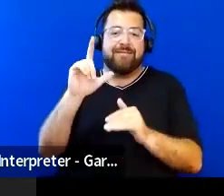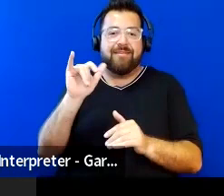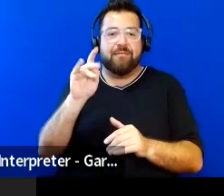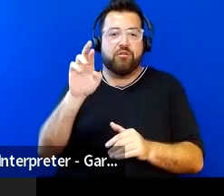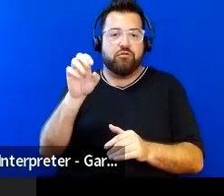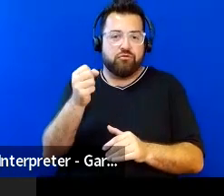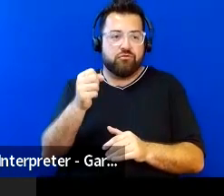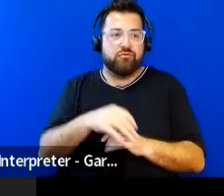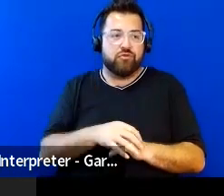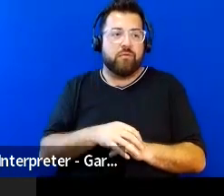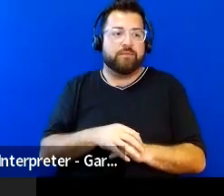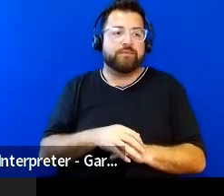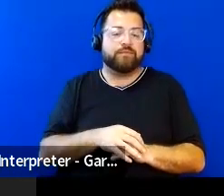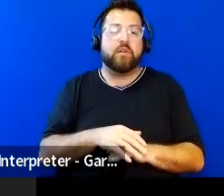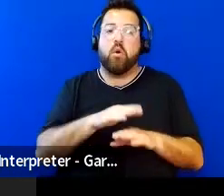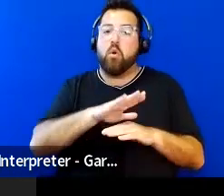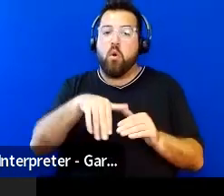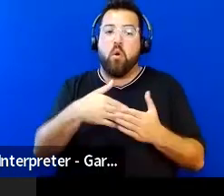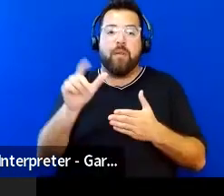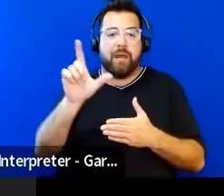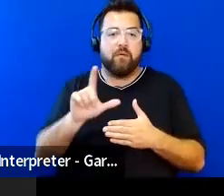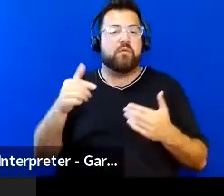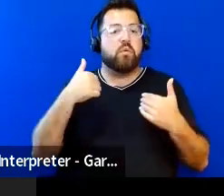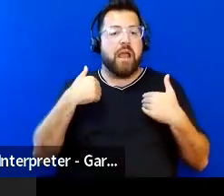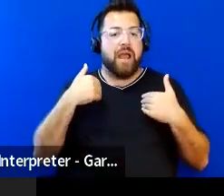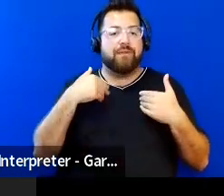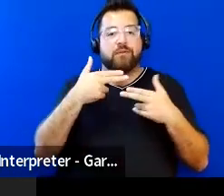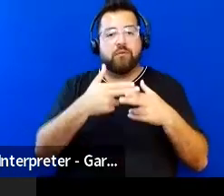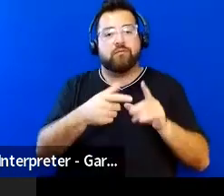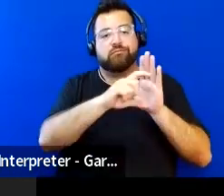That's the branding. So if you look for that OneSearch button or link,